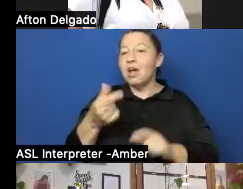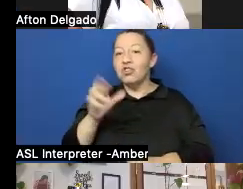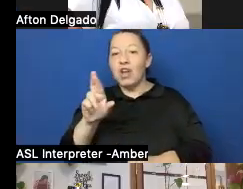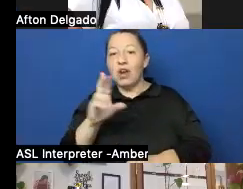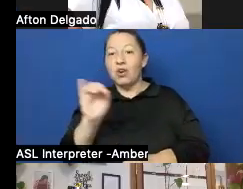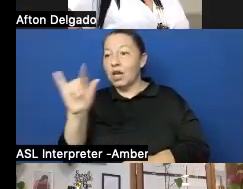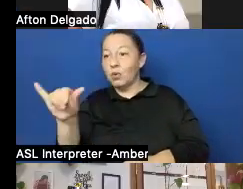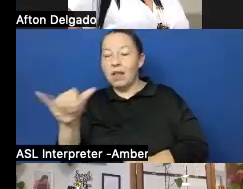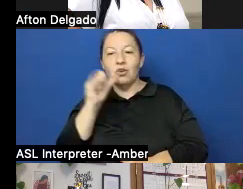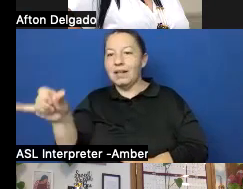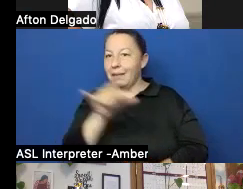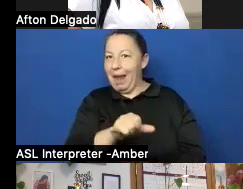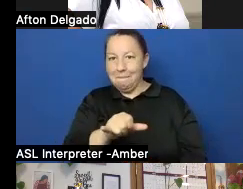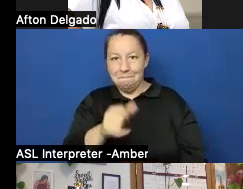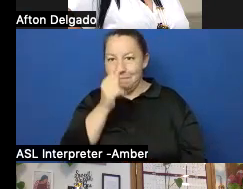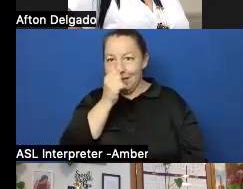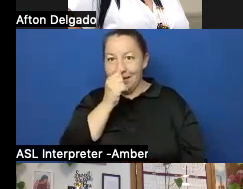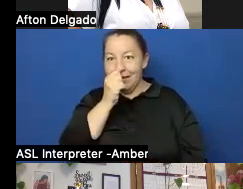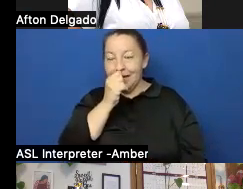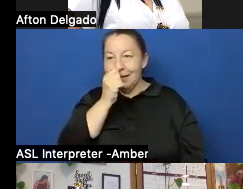the same things. And so